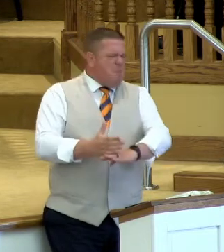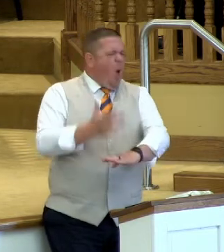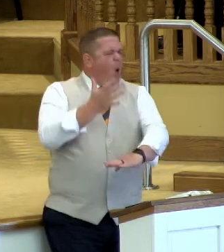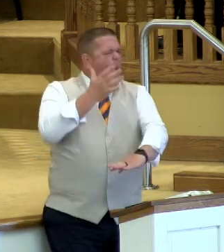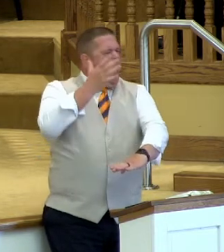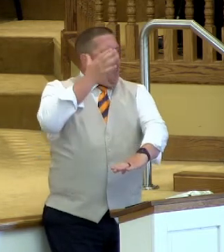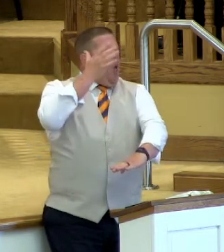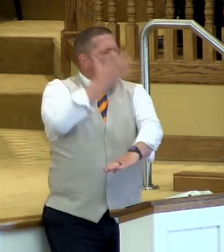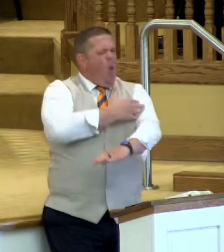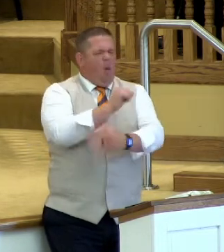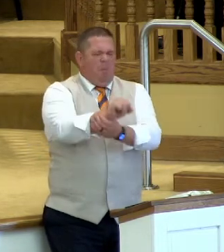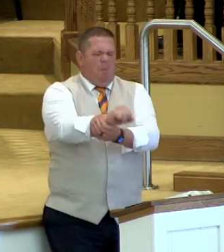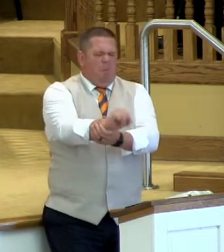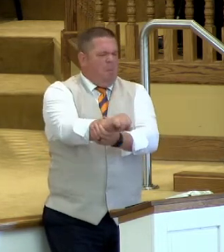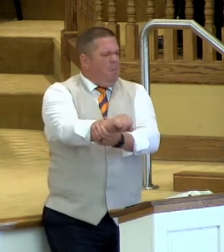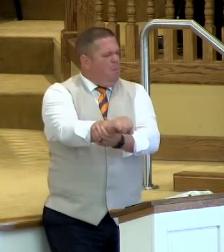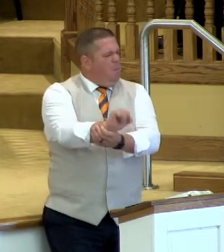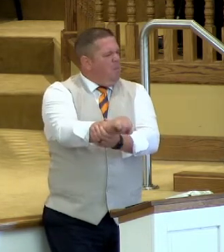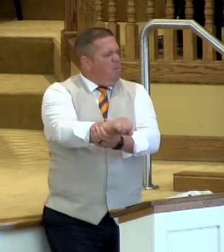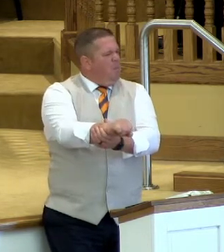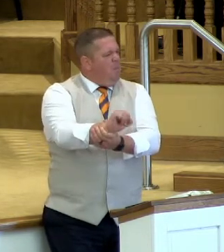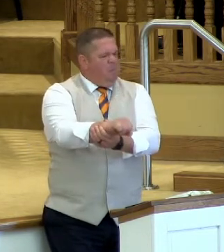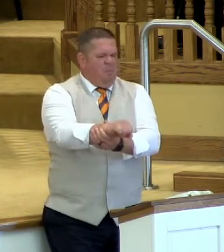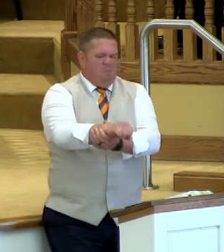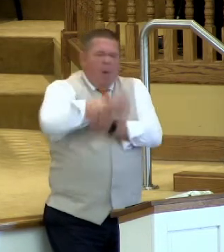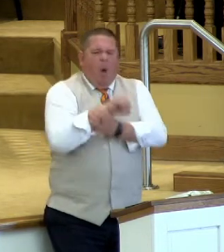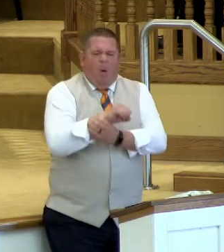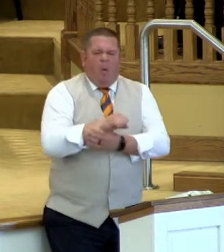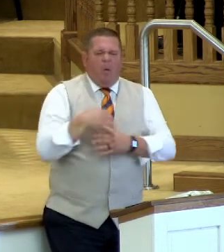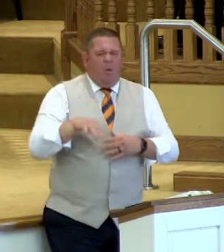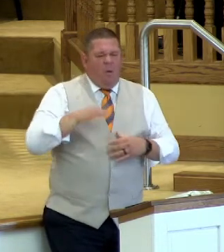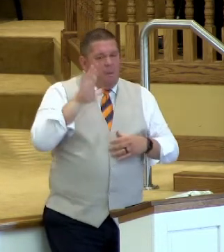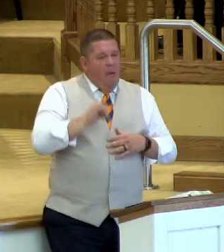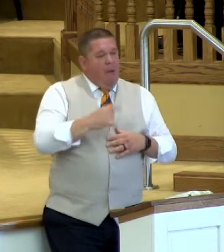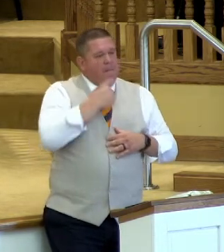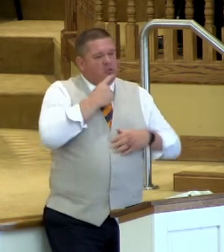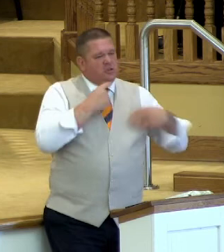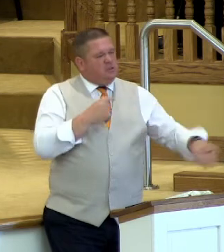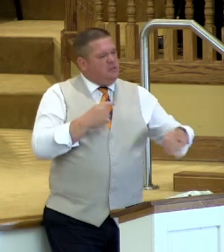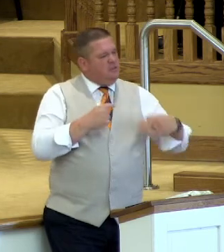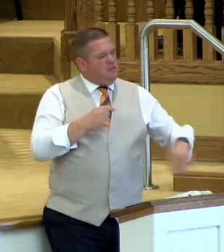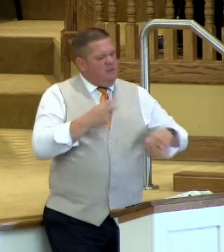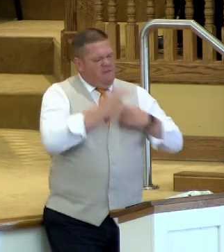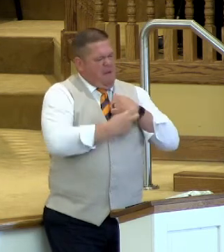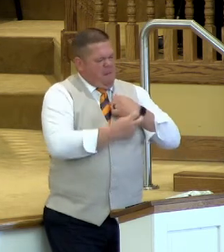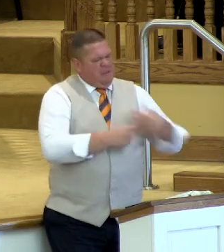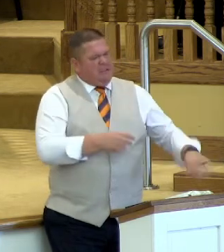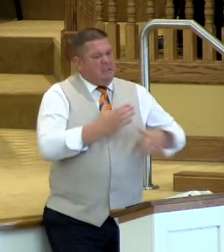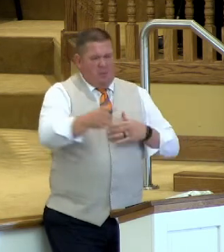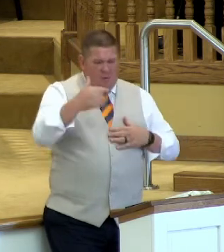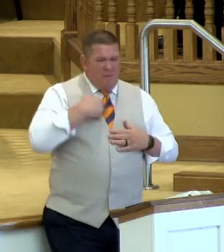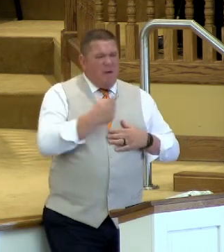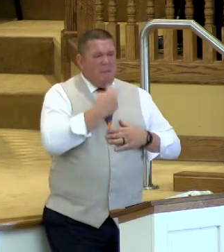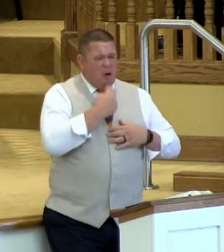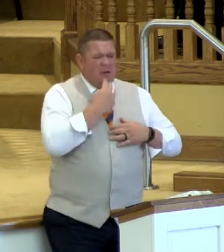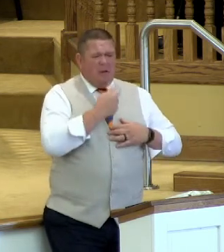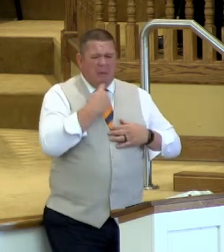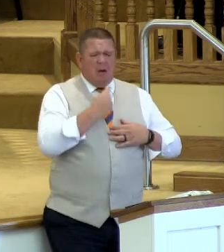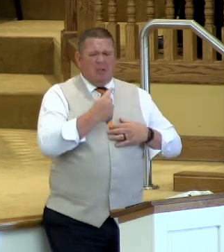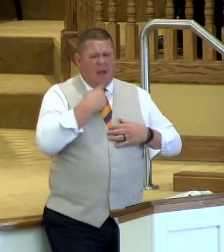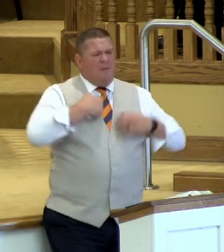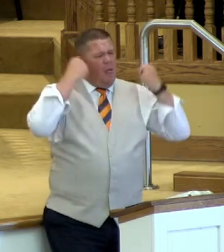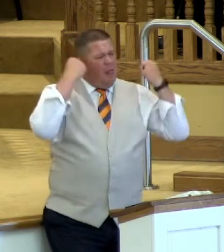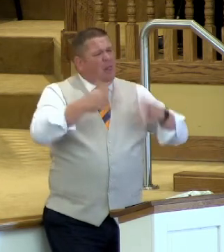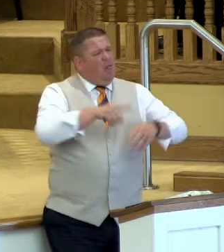Christian go up, and I want to challenge you guys to shake off the viper of bitterness. And I realize that some of you have bitterness and you've had it